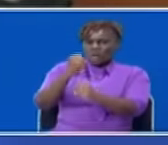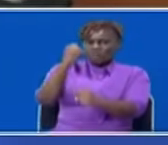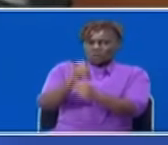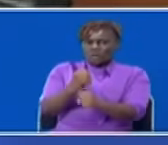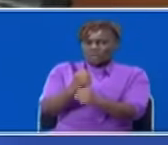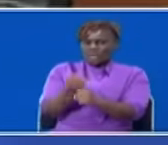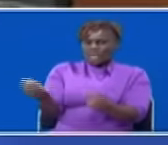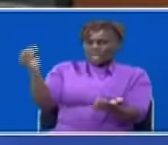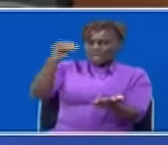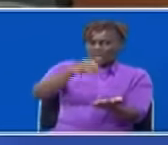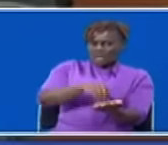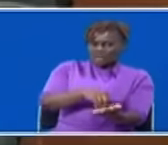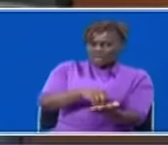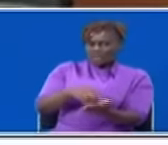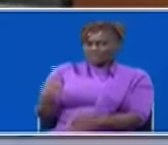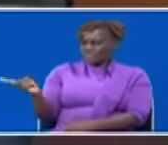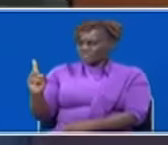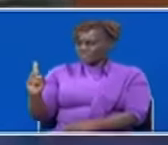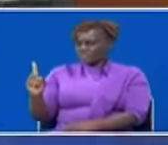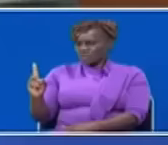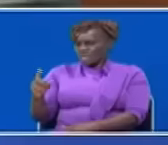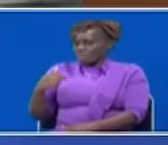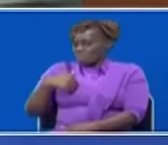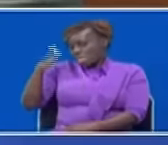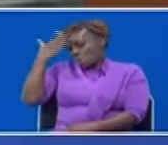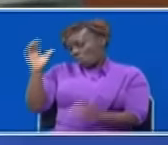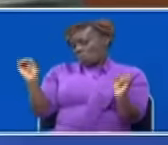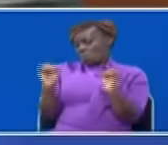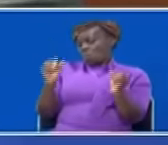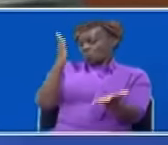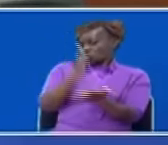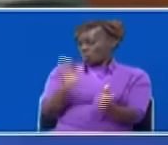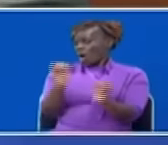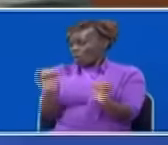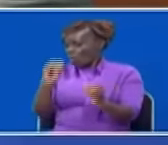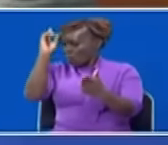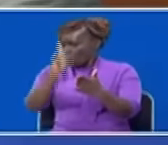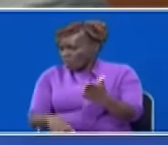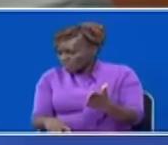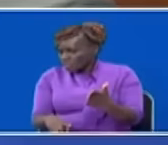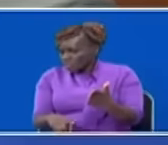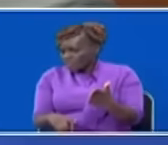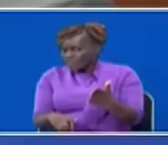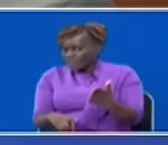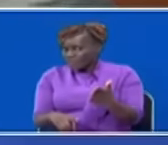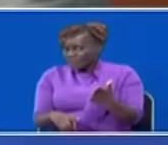coming again as the presidential candidate. What I do not know and what I'm not sure is whether he's